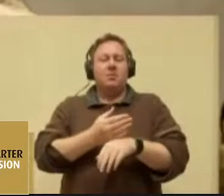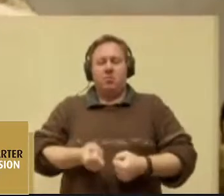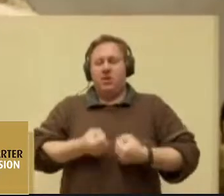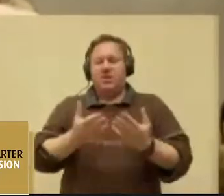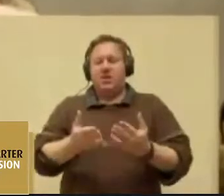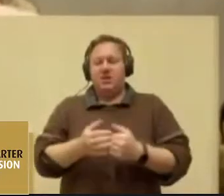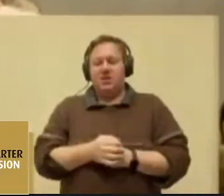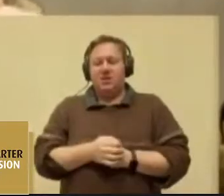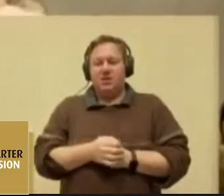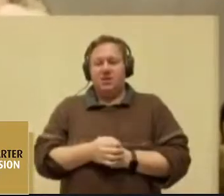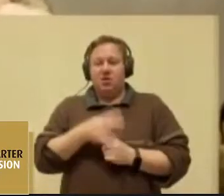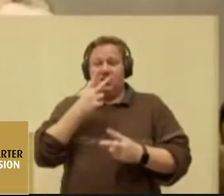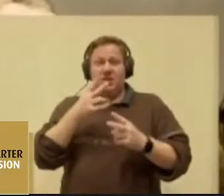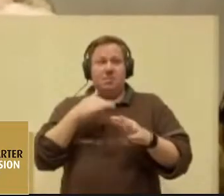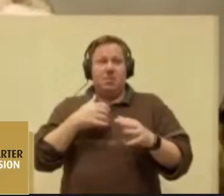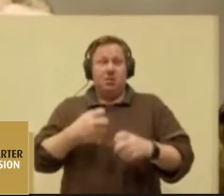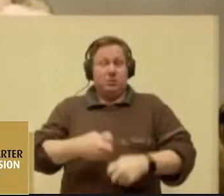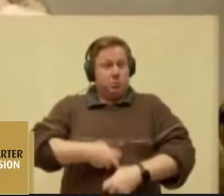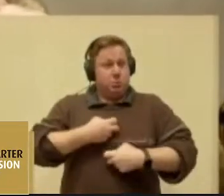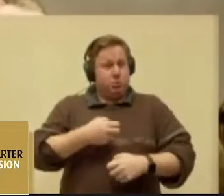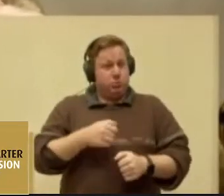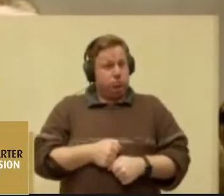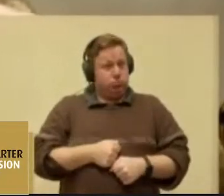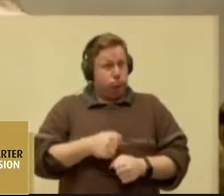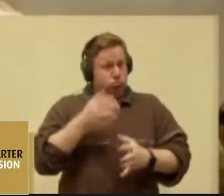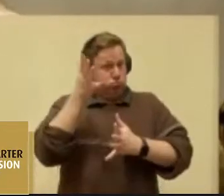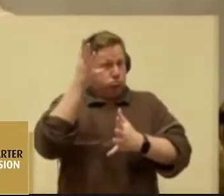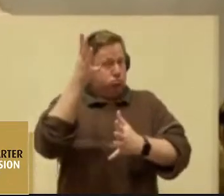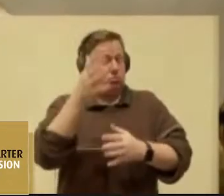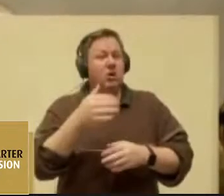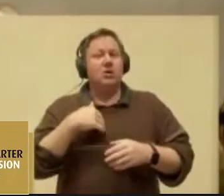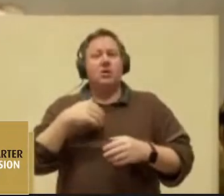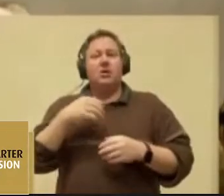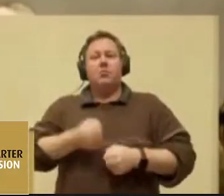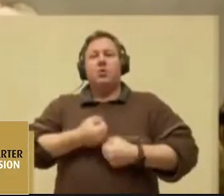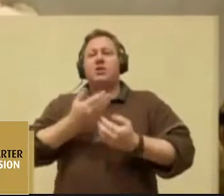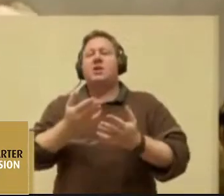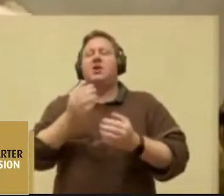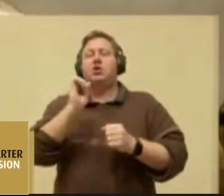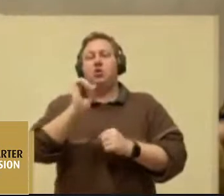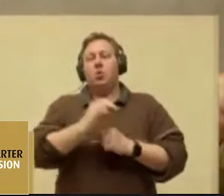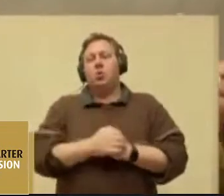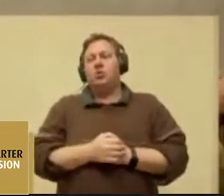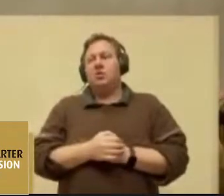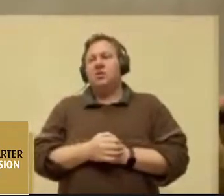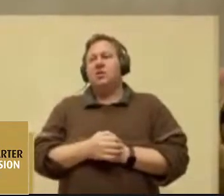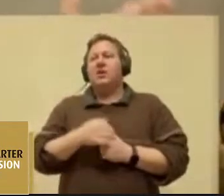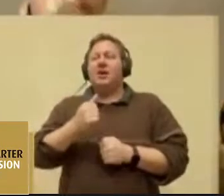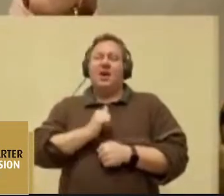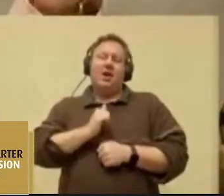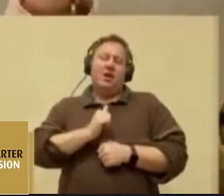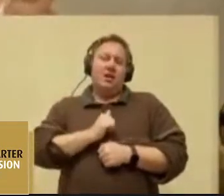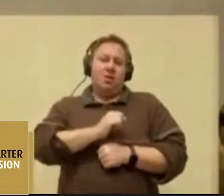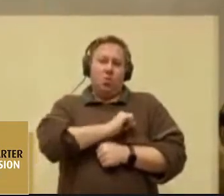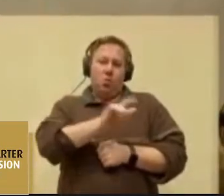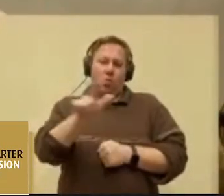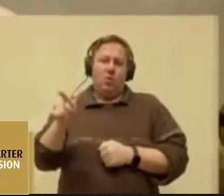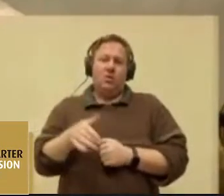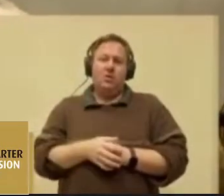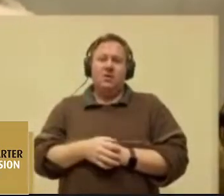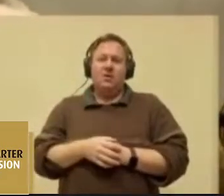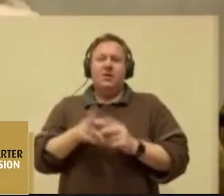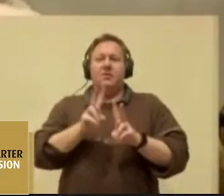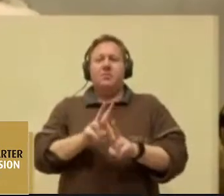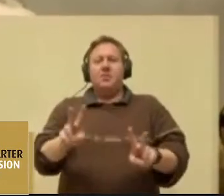find people extremely hostile to your presentation but fortunately for all of you this is peace